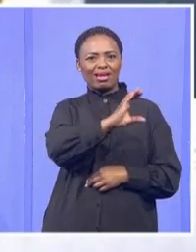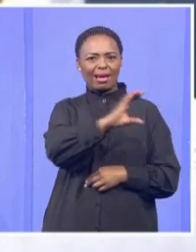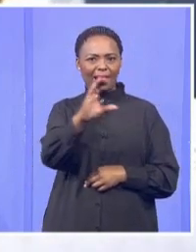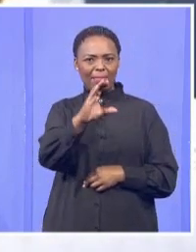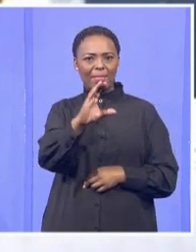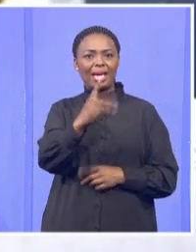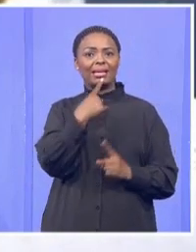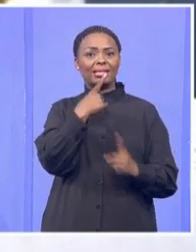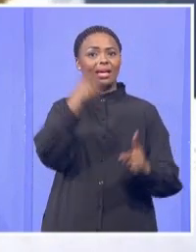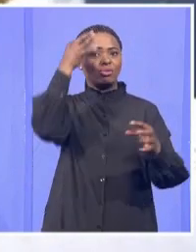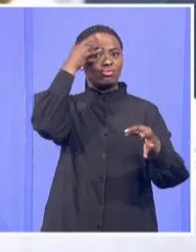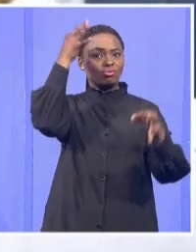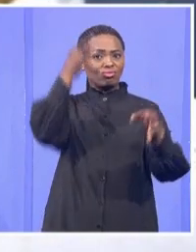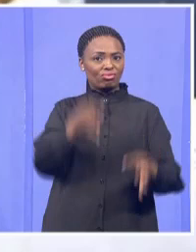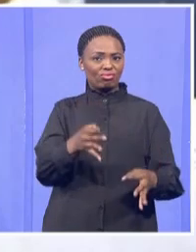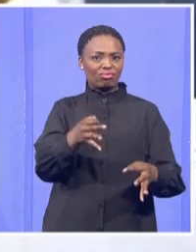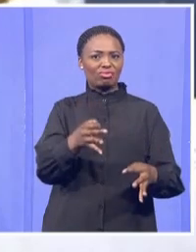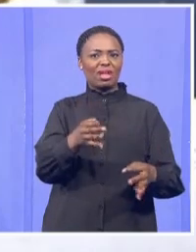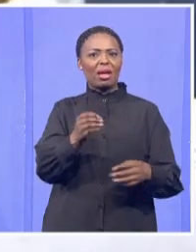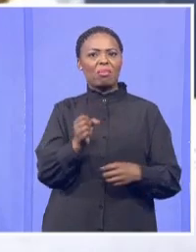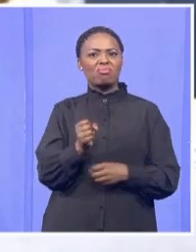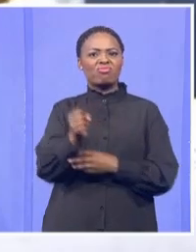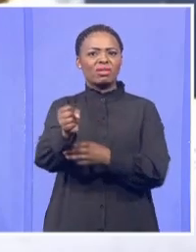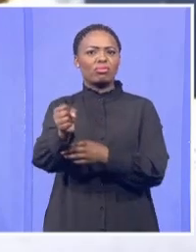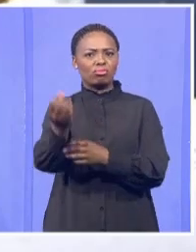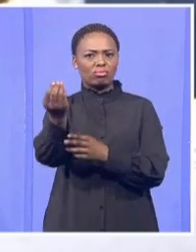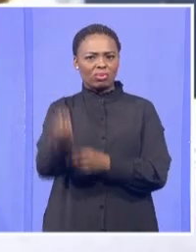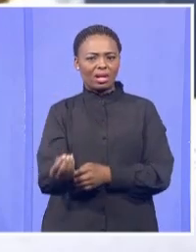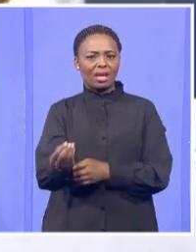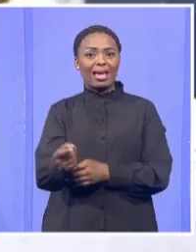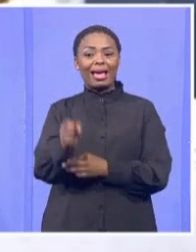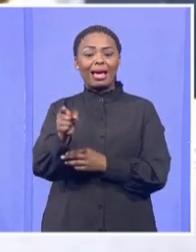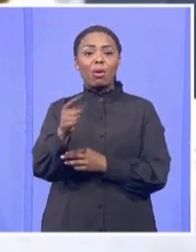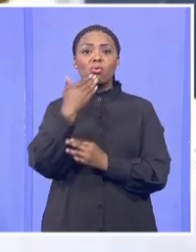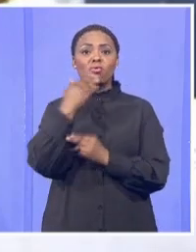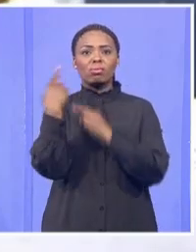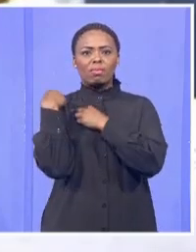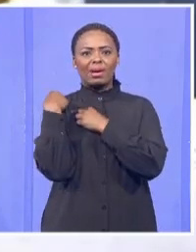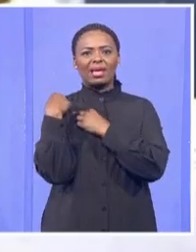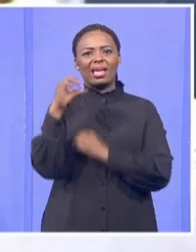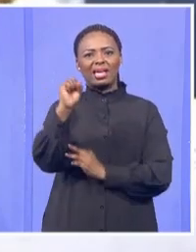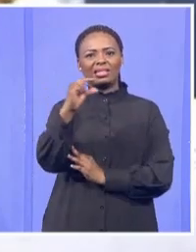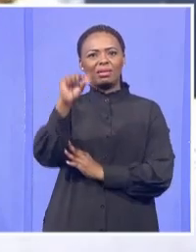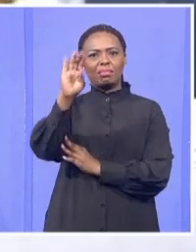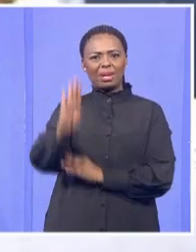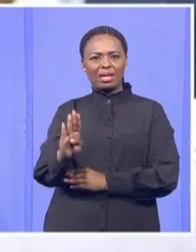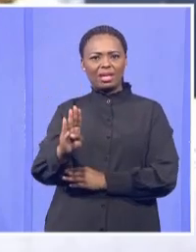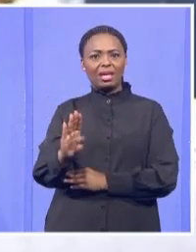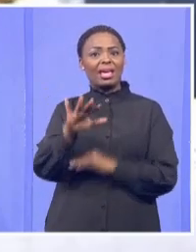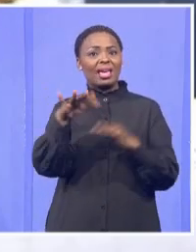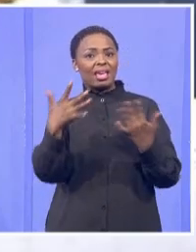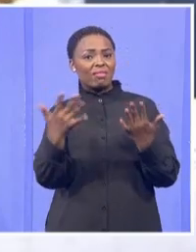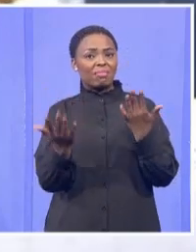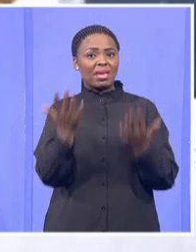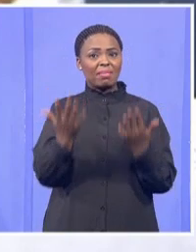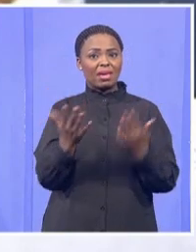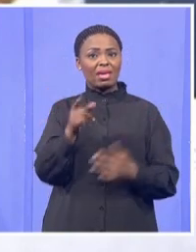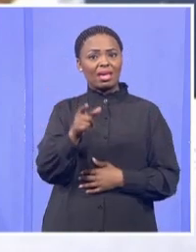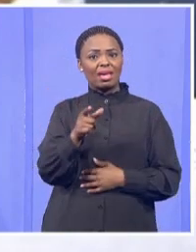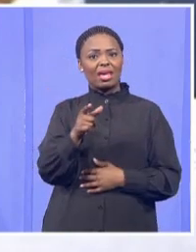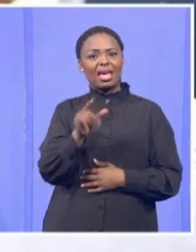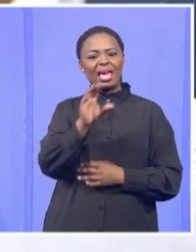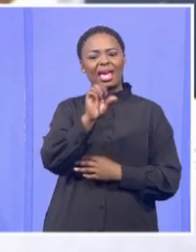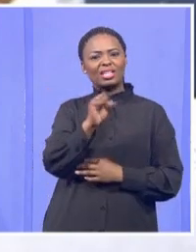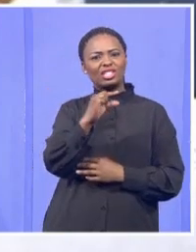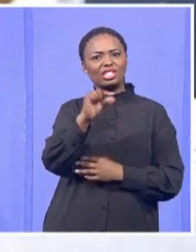decision to place a child must lie with the SGB. If the SGB of North Lesufi says we are full, where must the parent